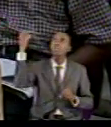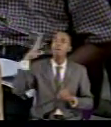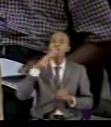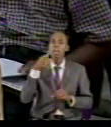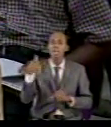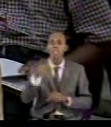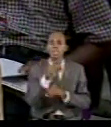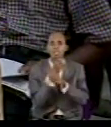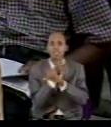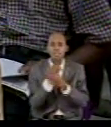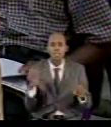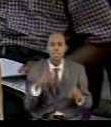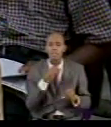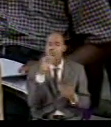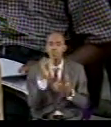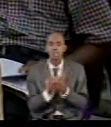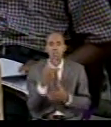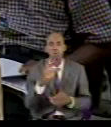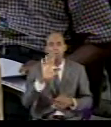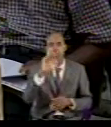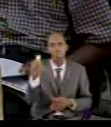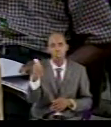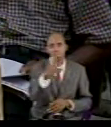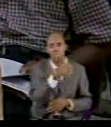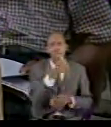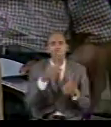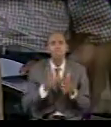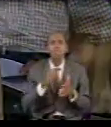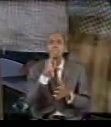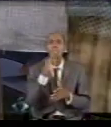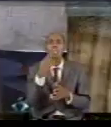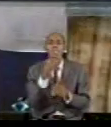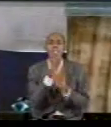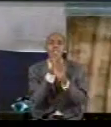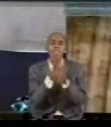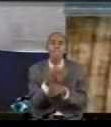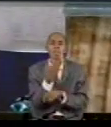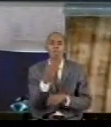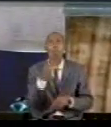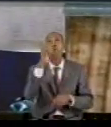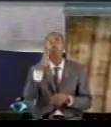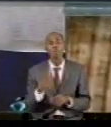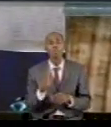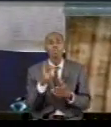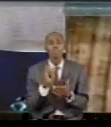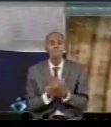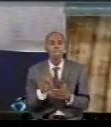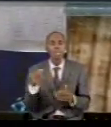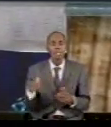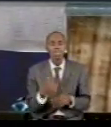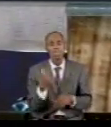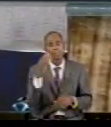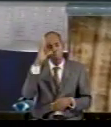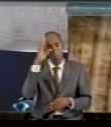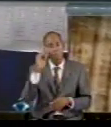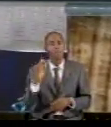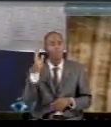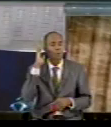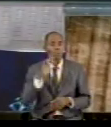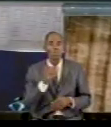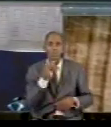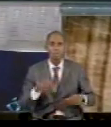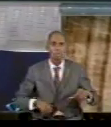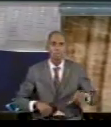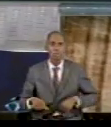and that not of yourself, it is the gift of God, lest any man should boast. And